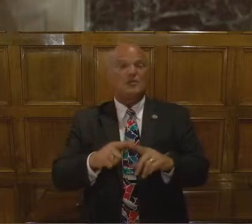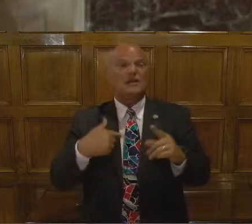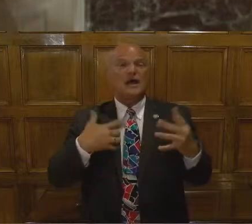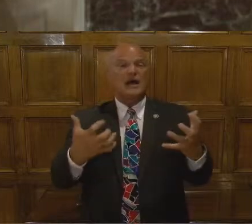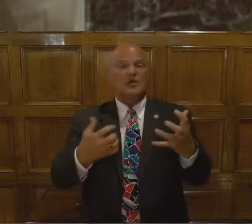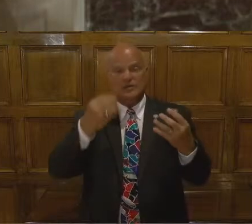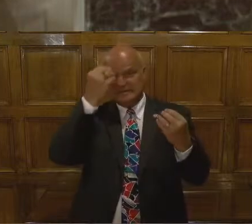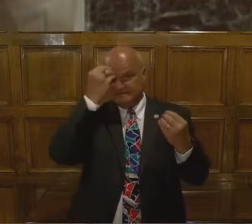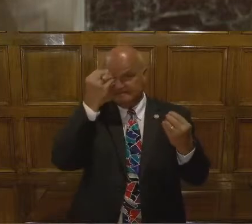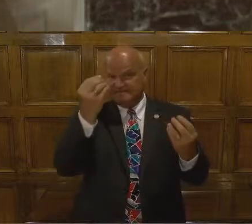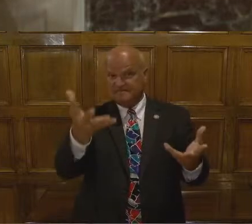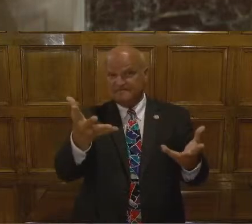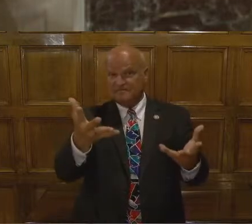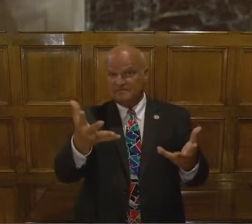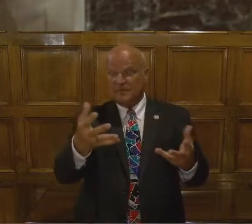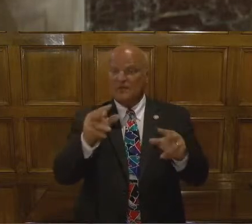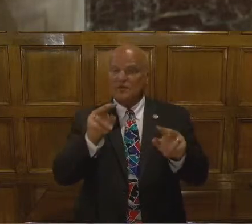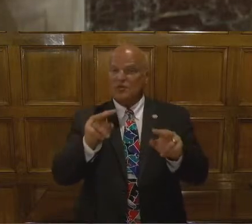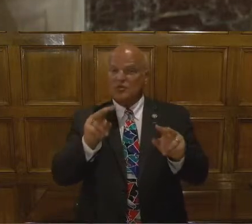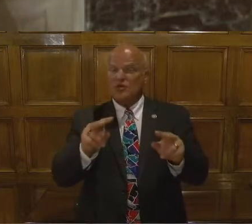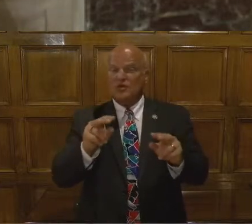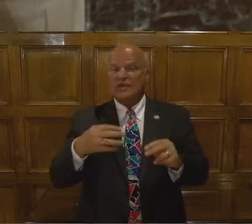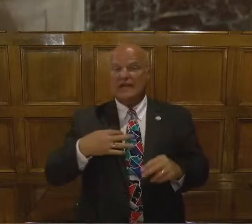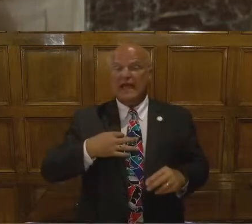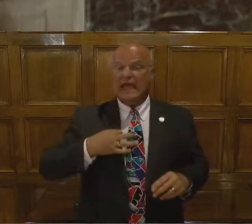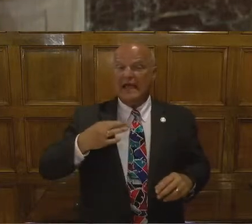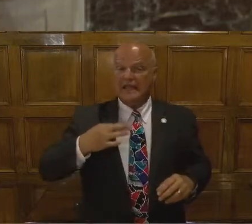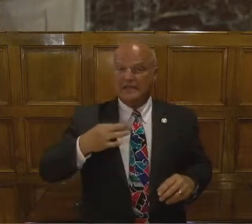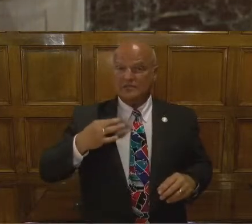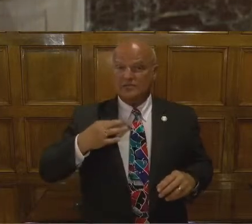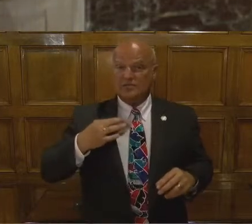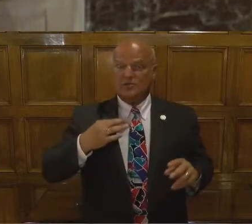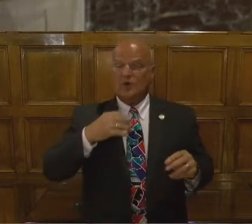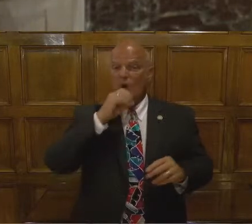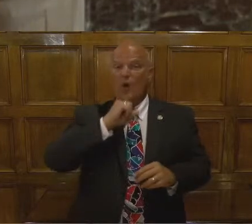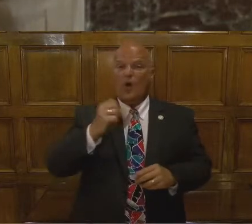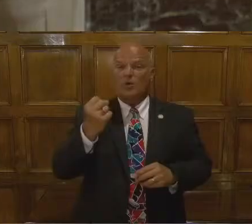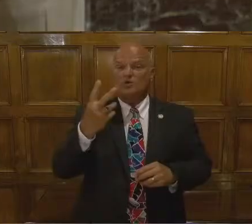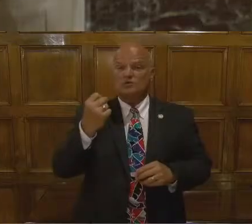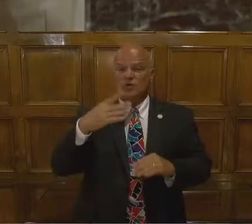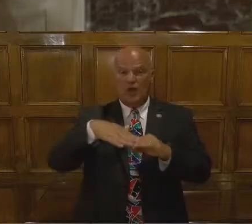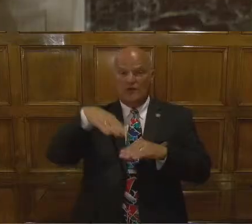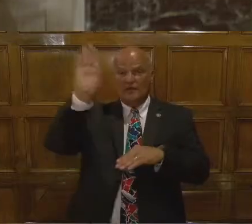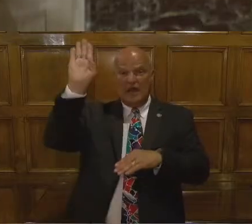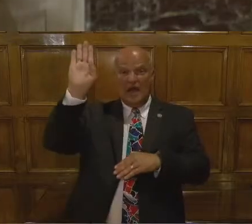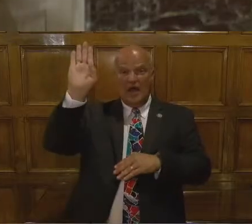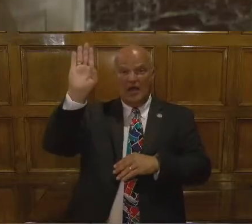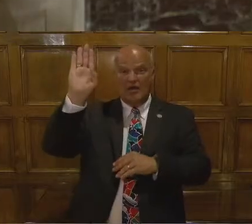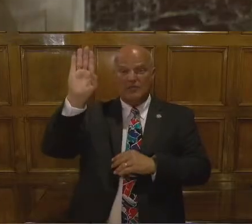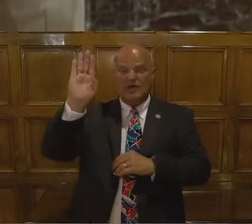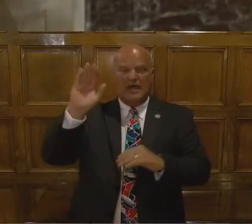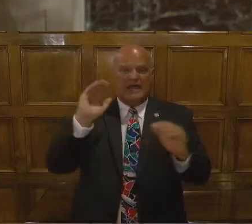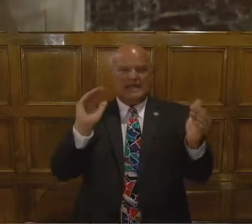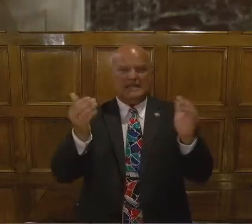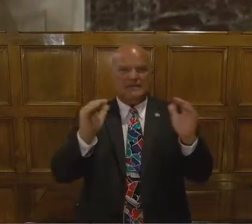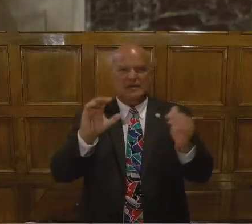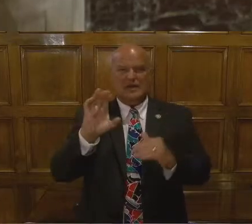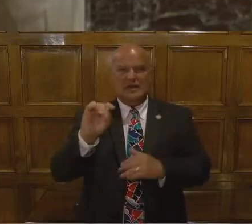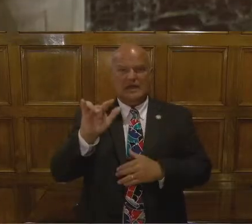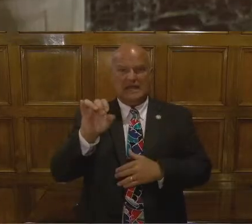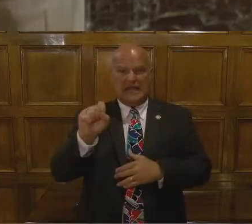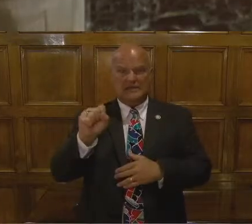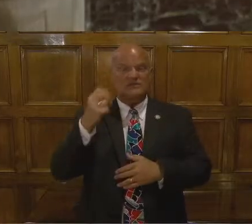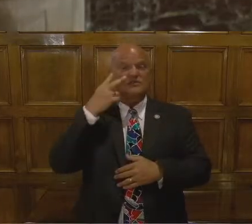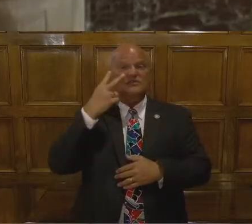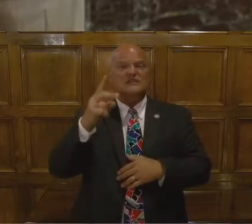to point up, if you just look at our eligible population, which is 12 plus, and we compare it by counties, you can